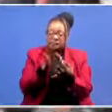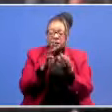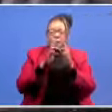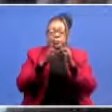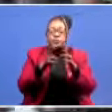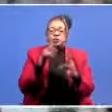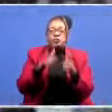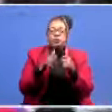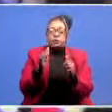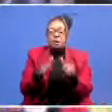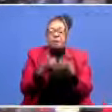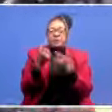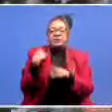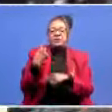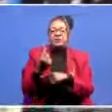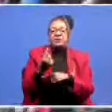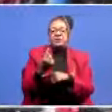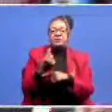yesterday.